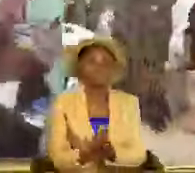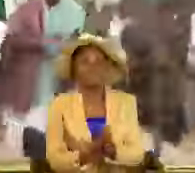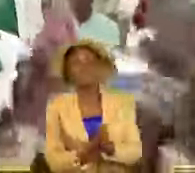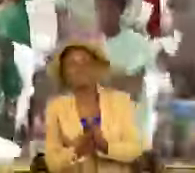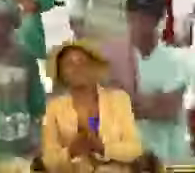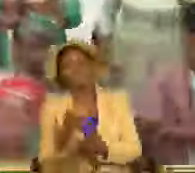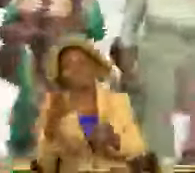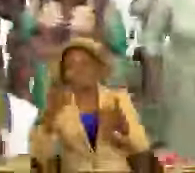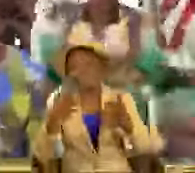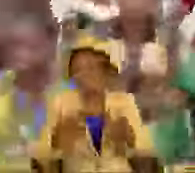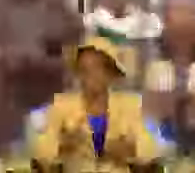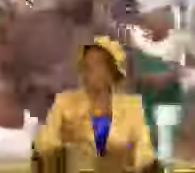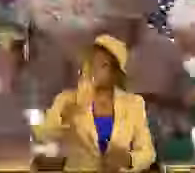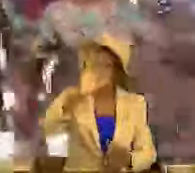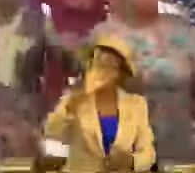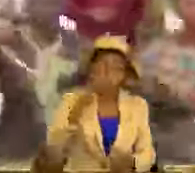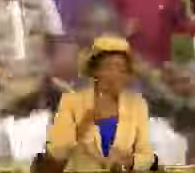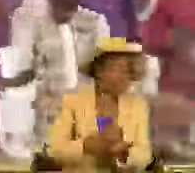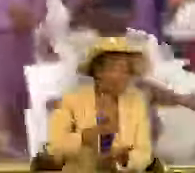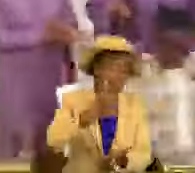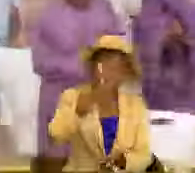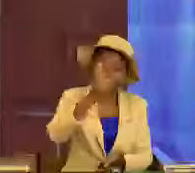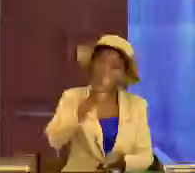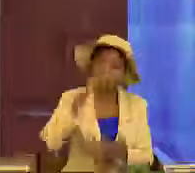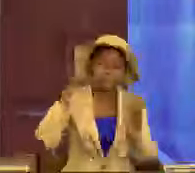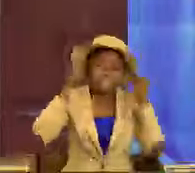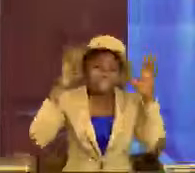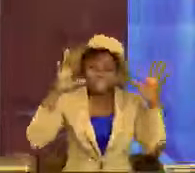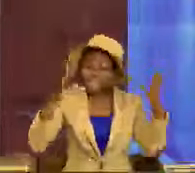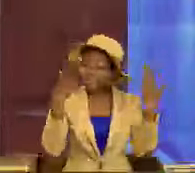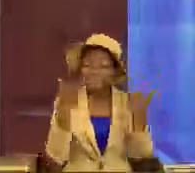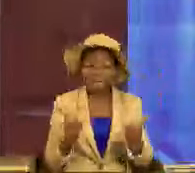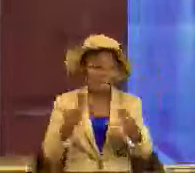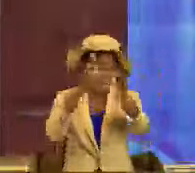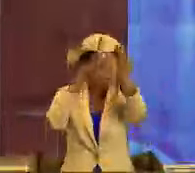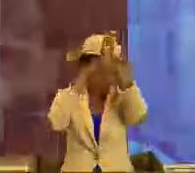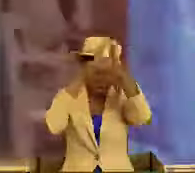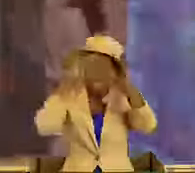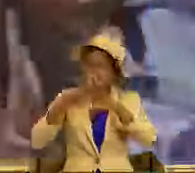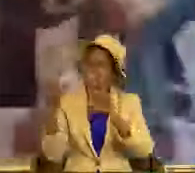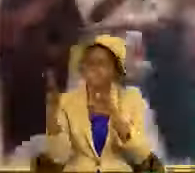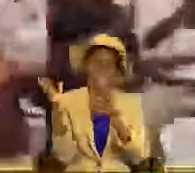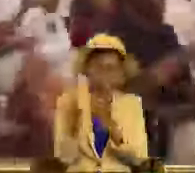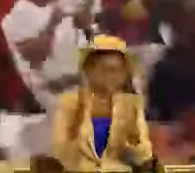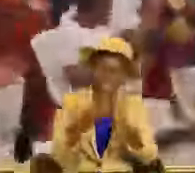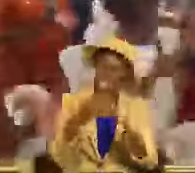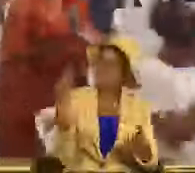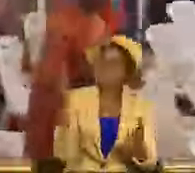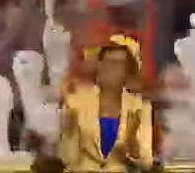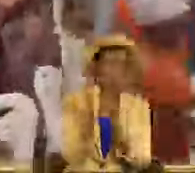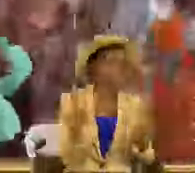let your amen roar like thunder now father in the name of